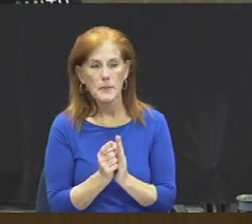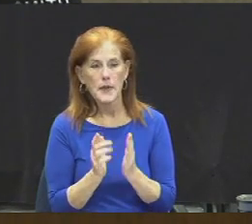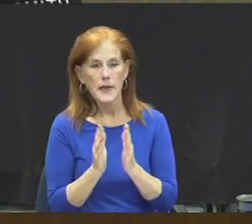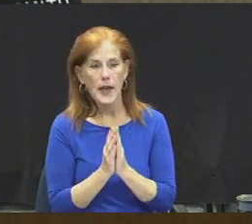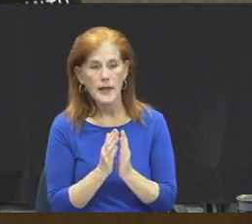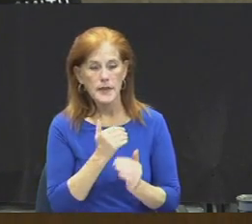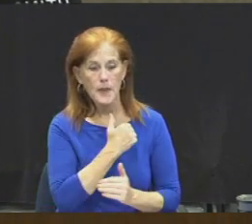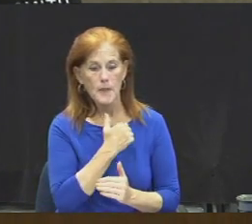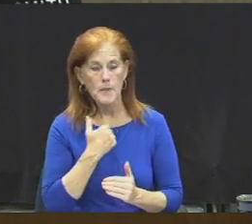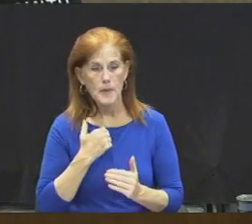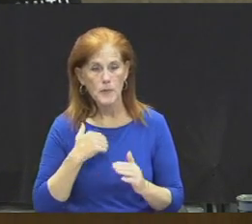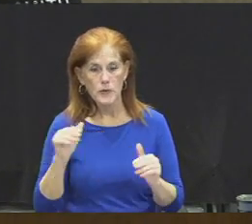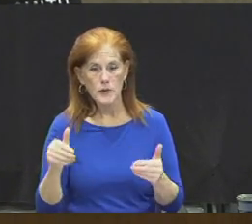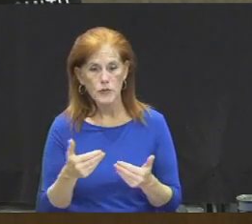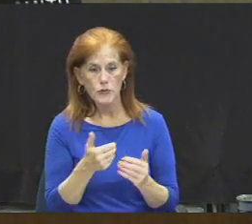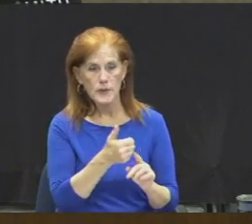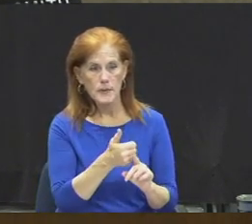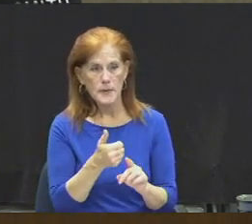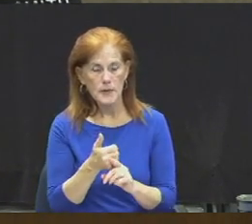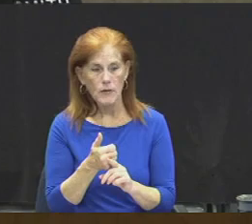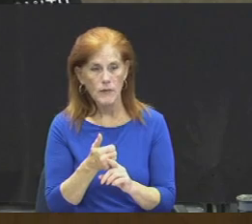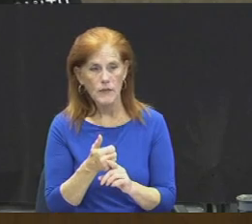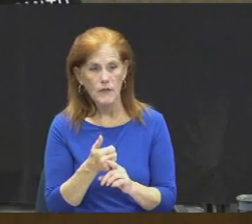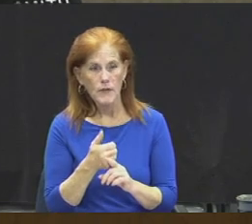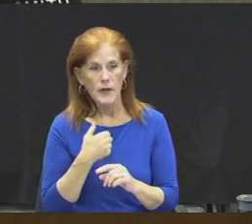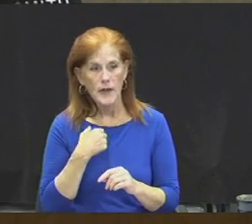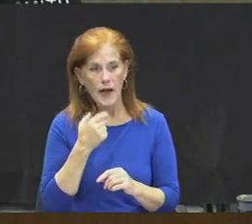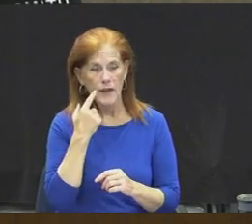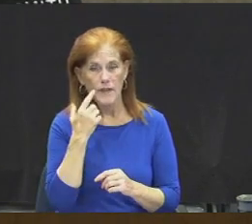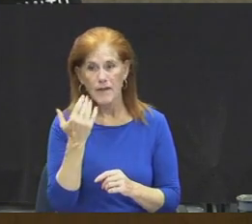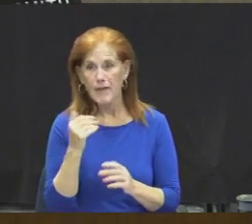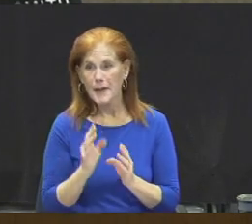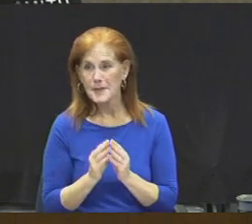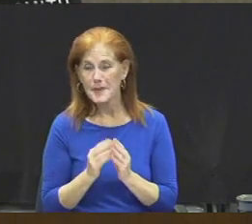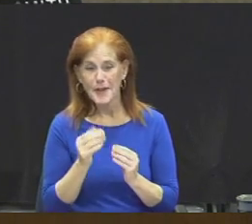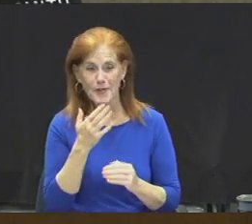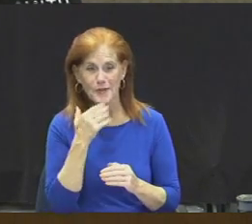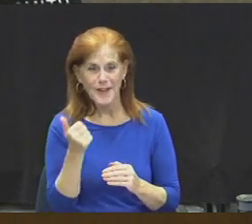members introduce themselves. I think I forgot to do that last time.